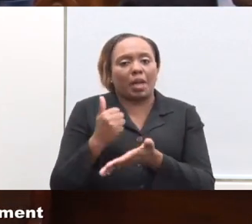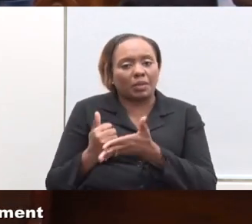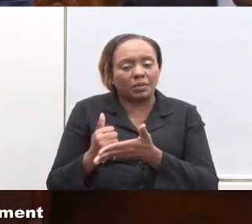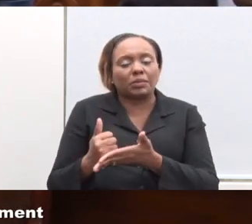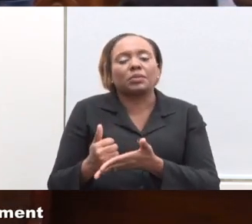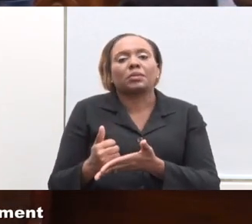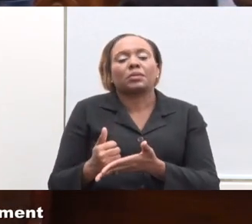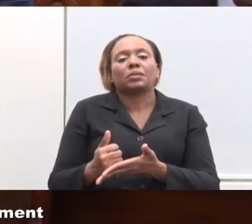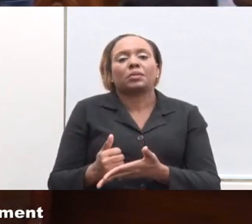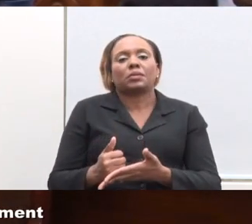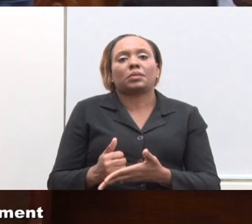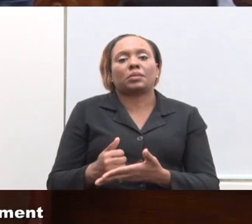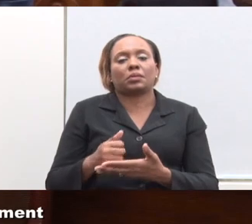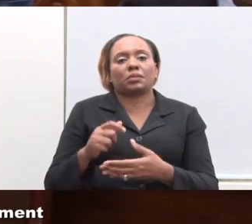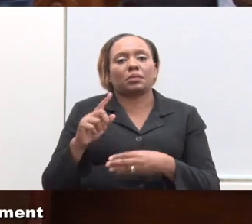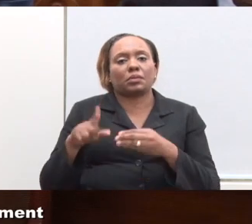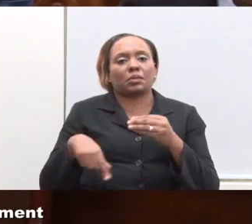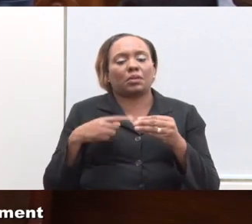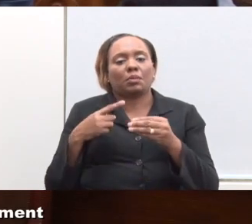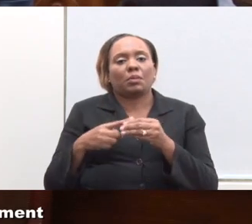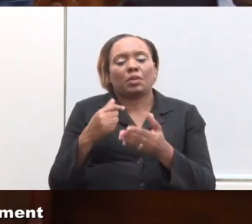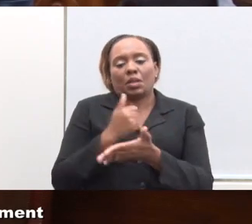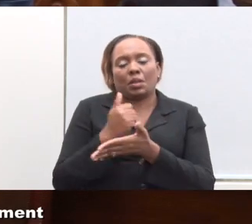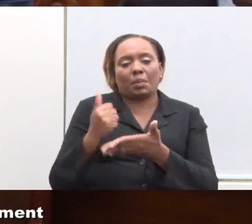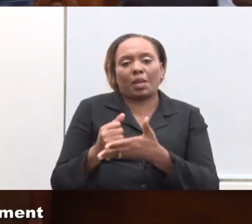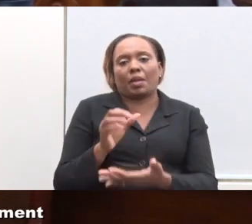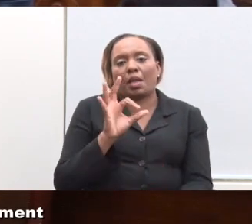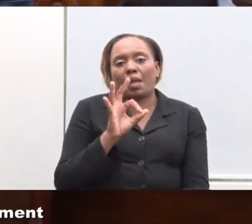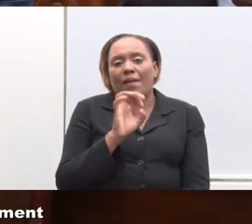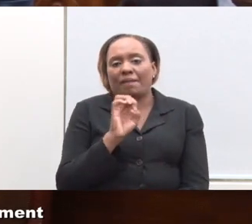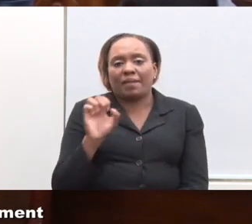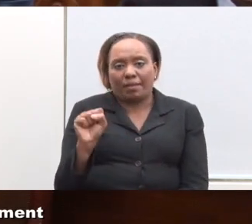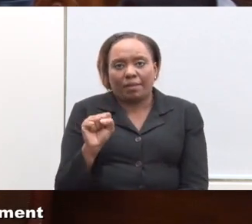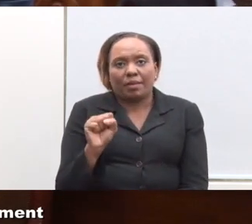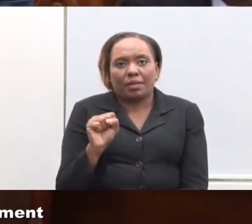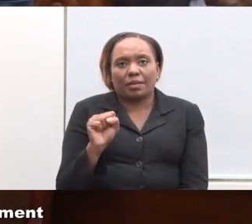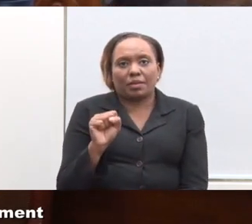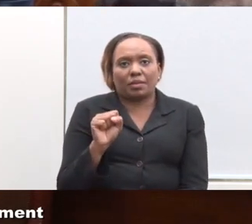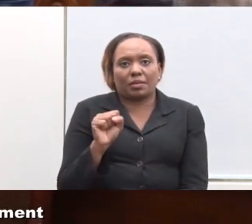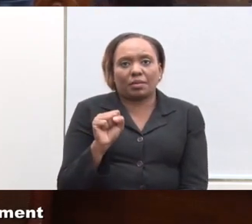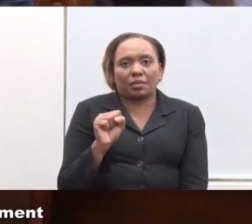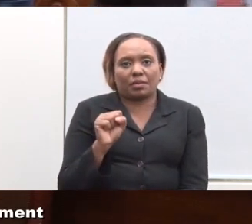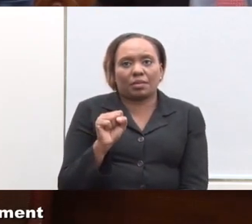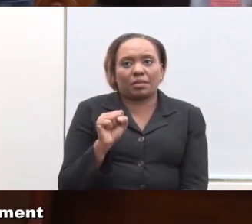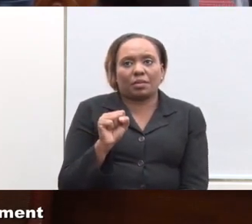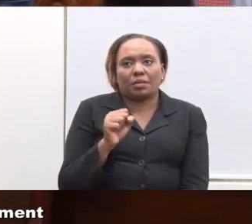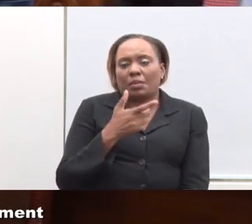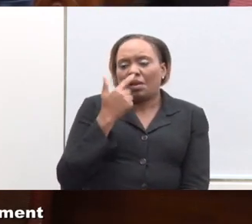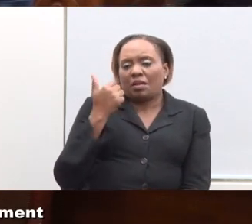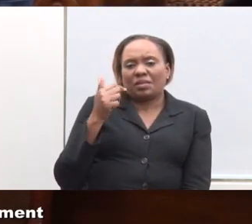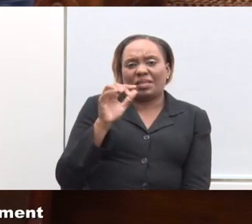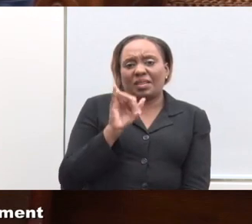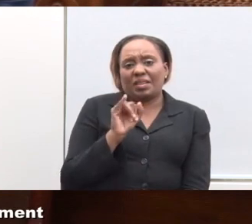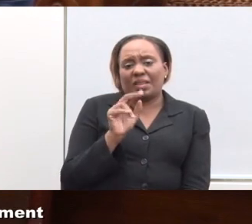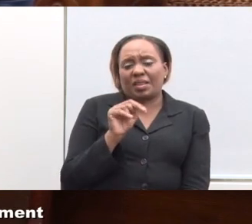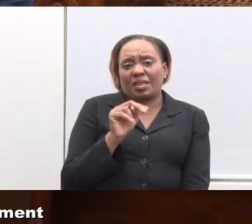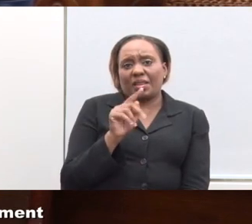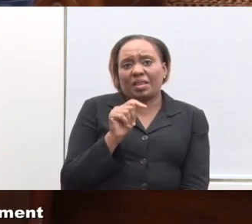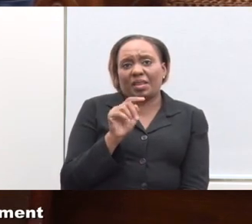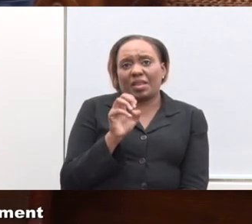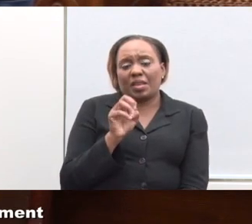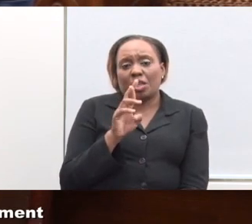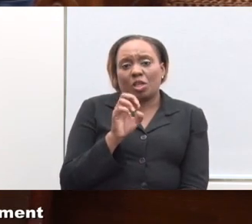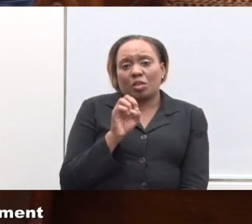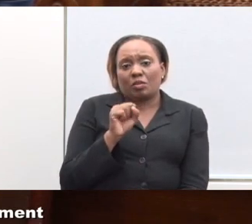concern about the level of bank fees, particularly given the low interest rate environment which the public